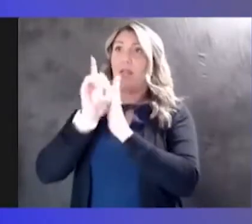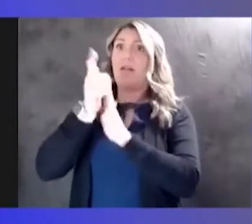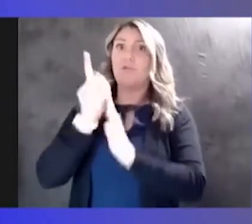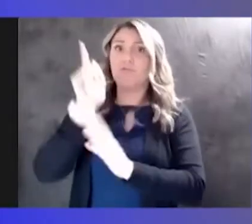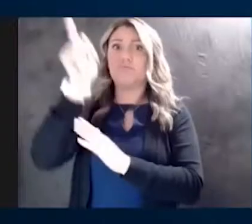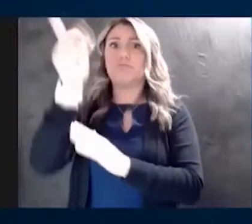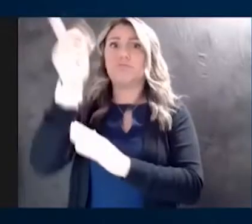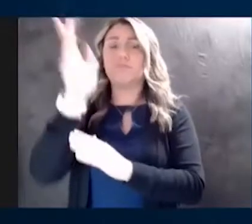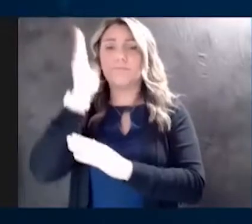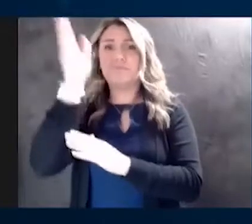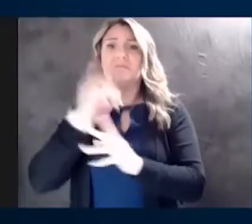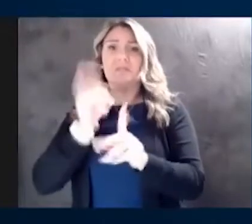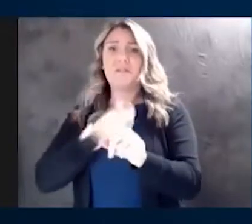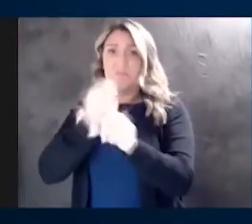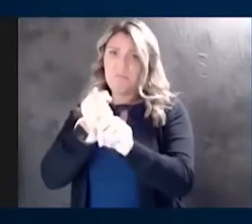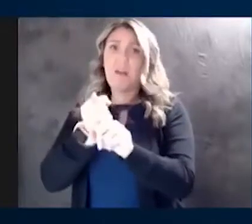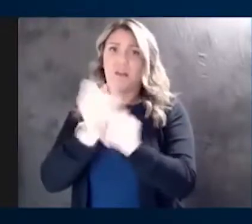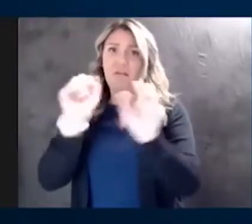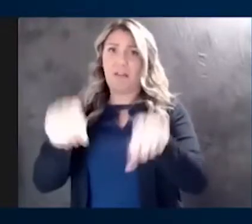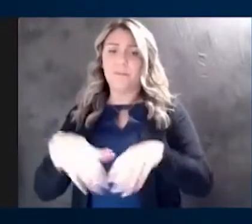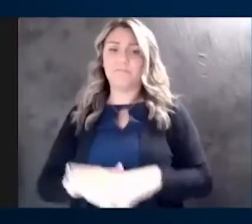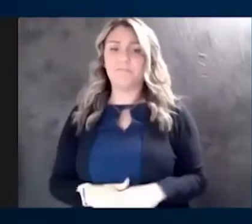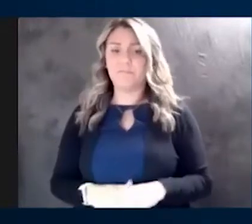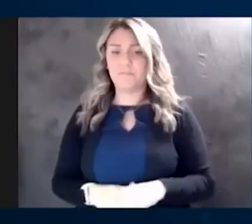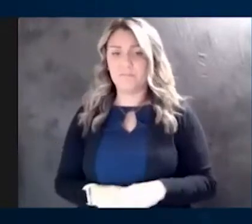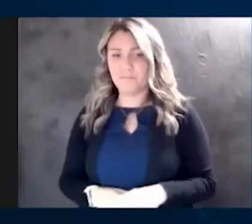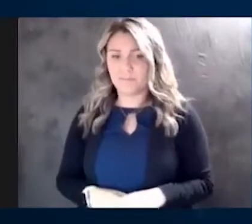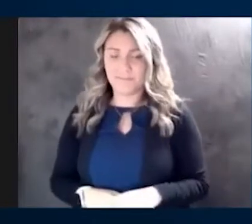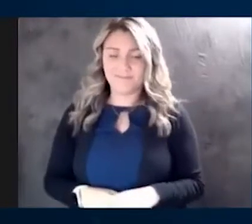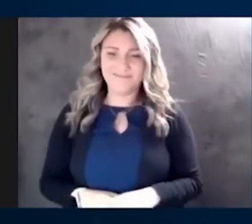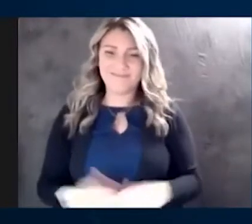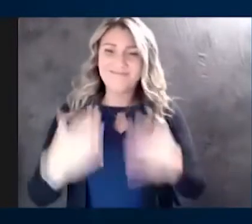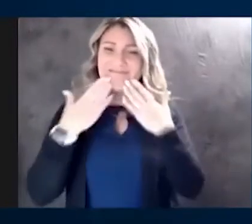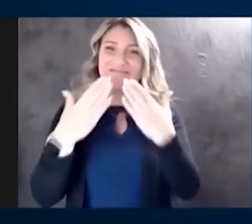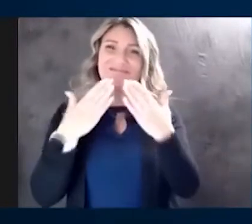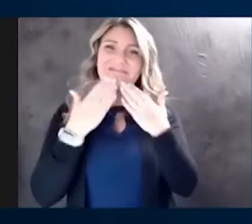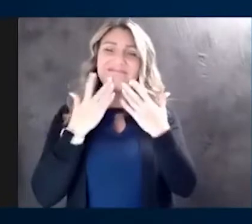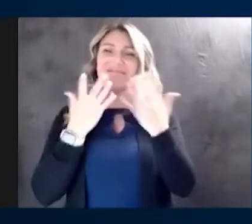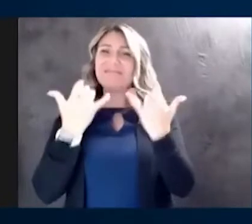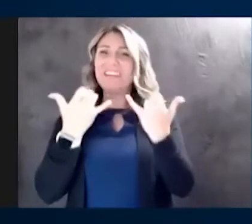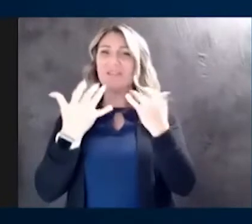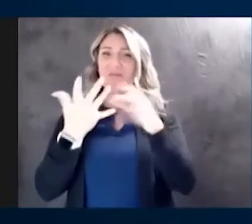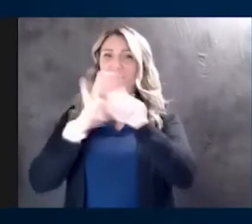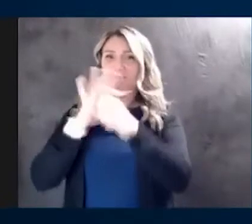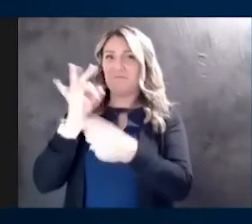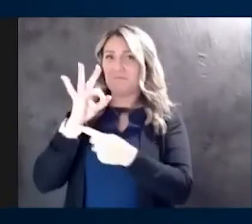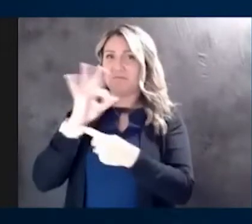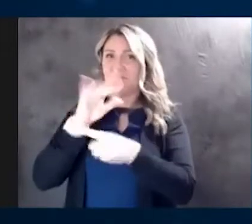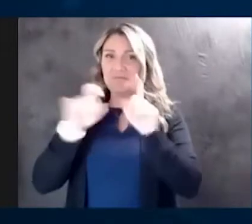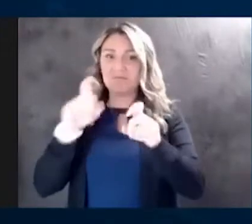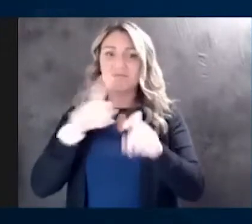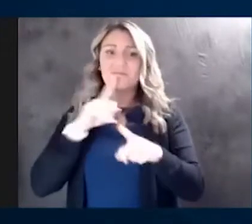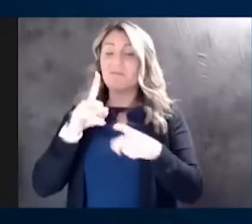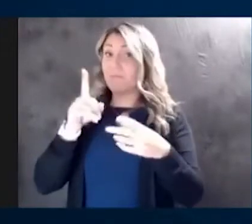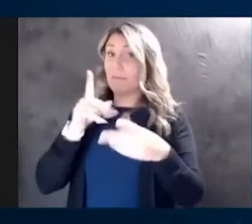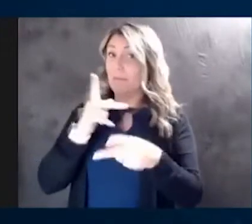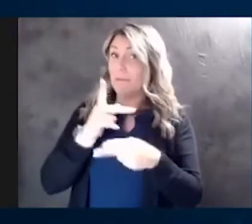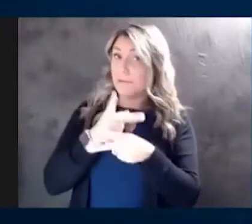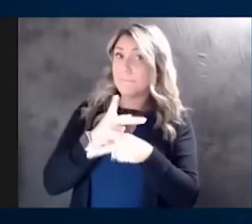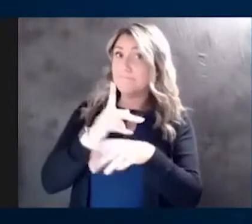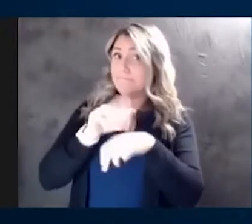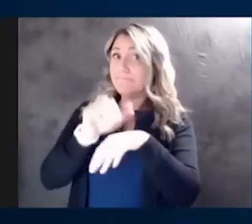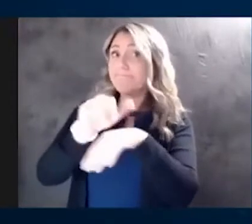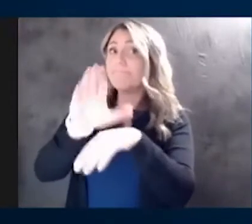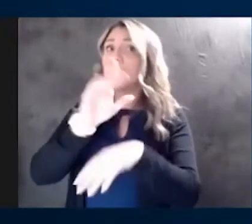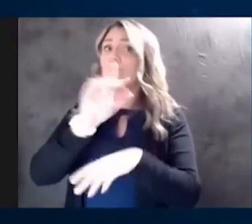impact. All right, thanks. Let's get to some of the COVID questions and keep sending your questions in. The first one I'm going to give to